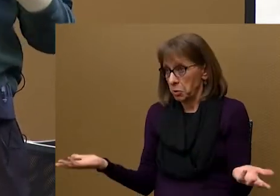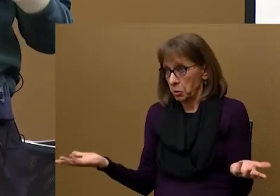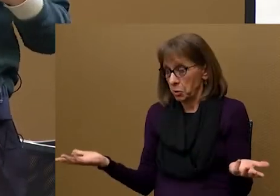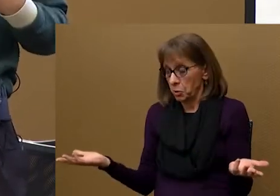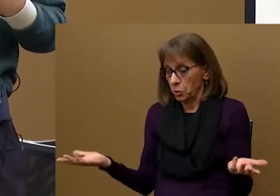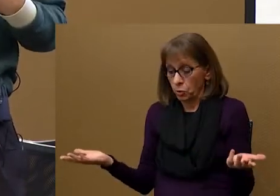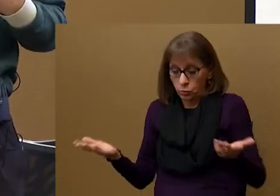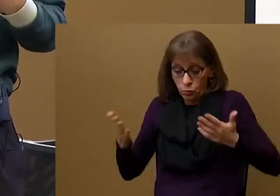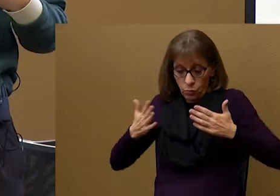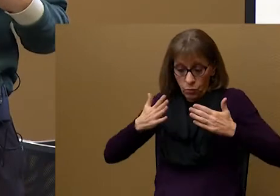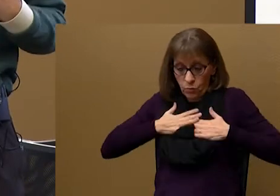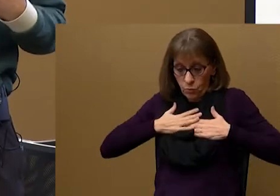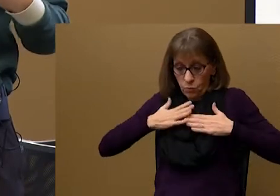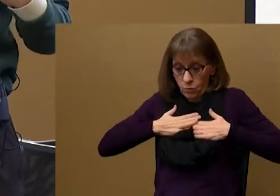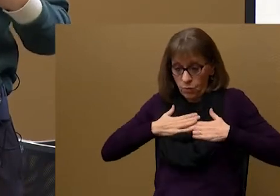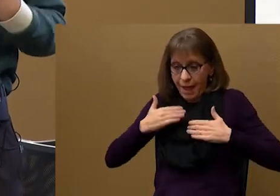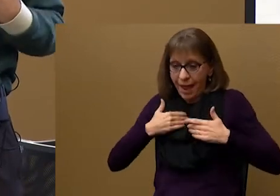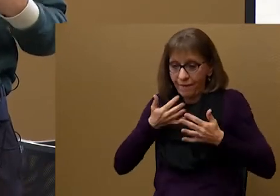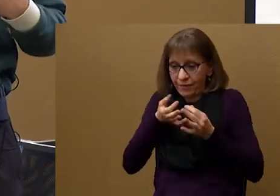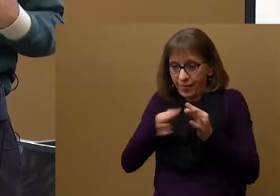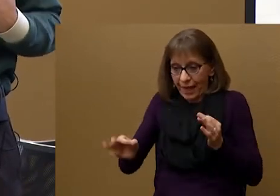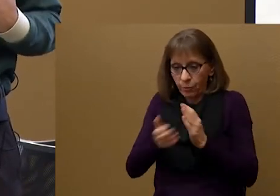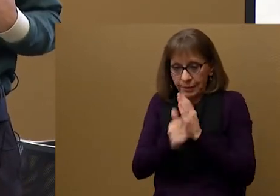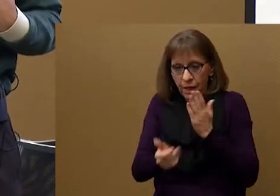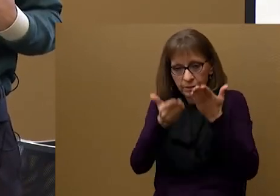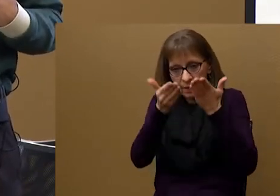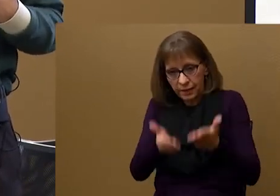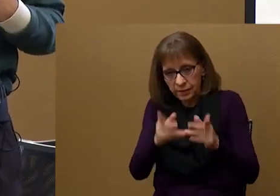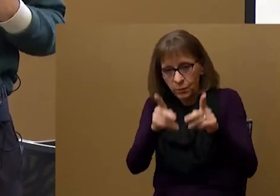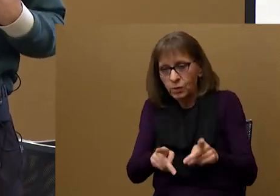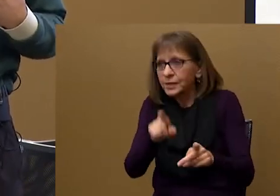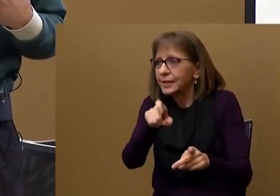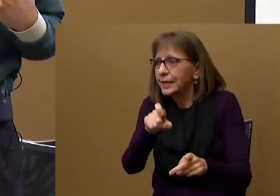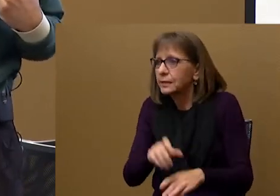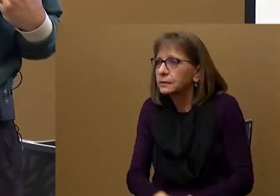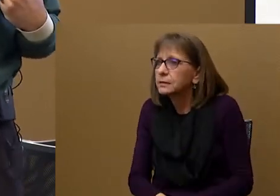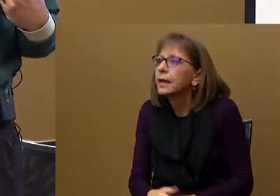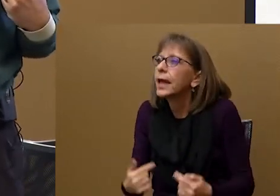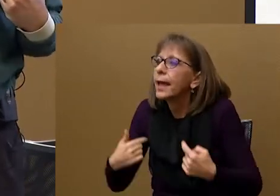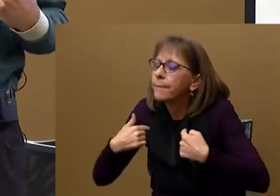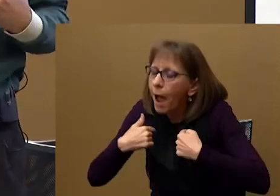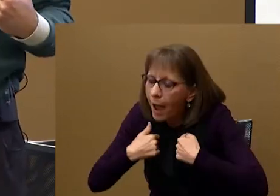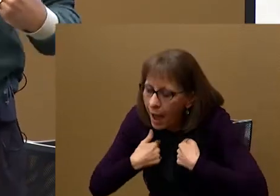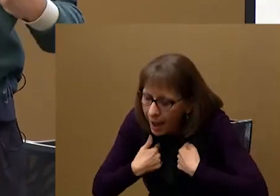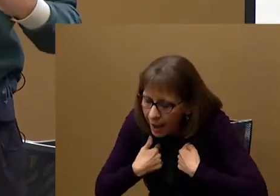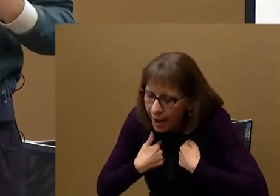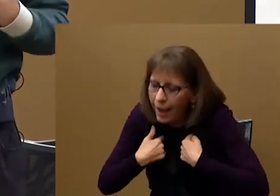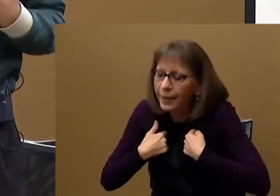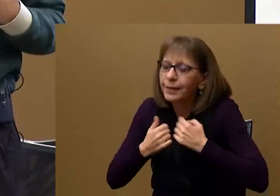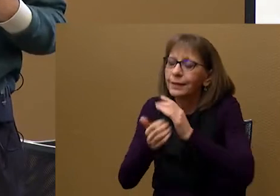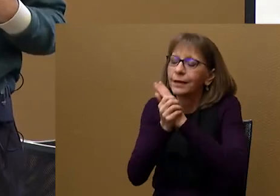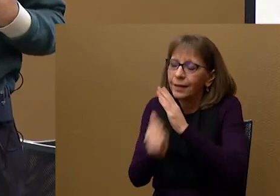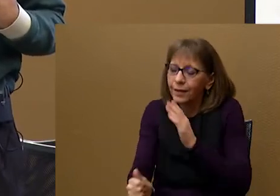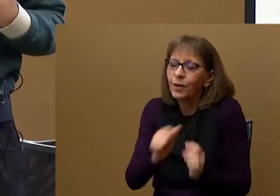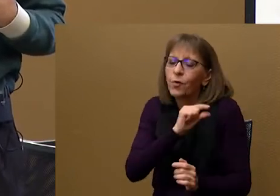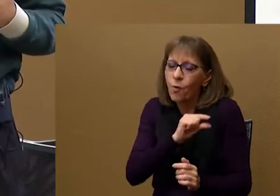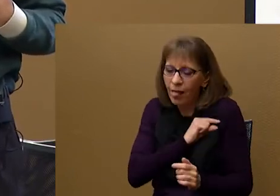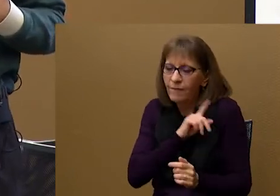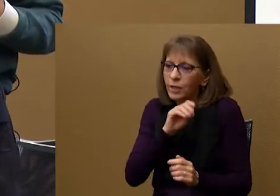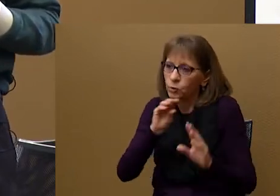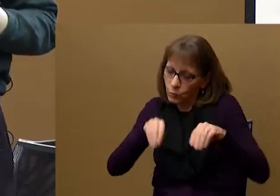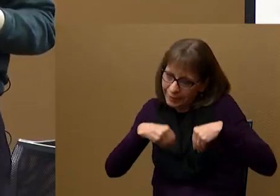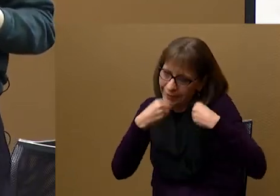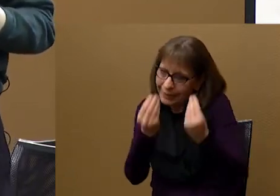Do we have the language skills that this person needs? Am I